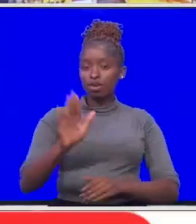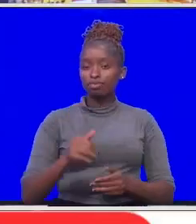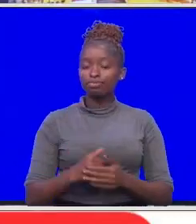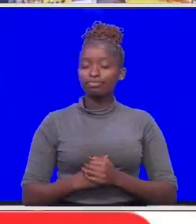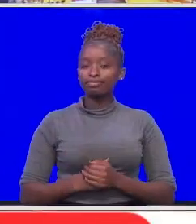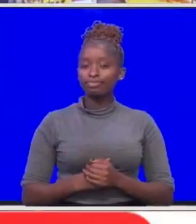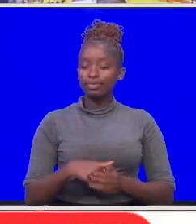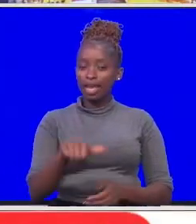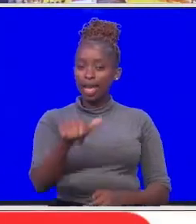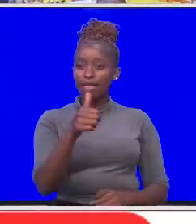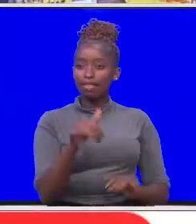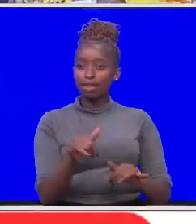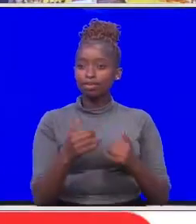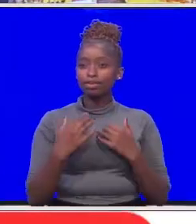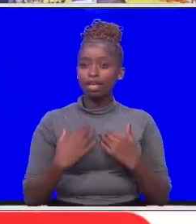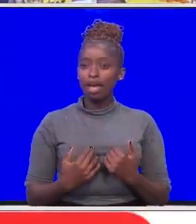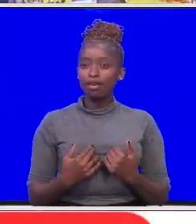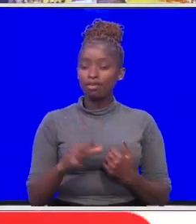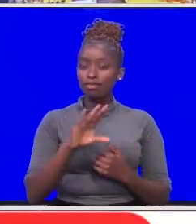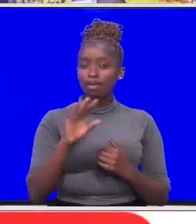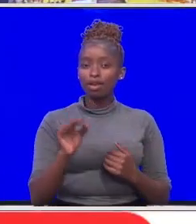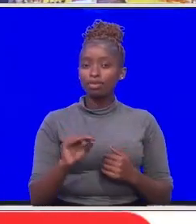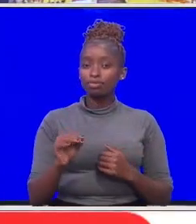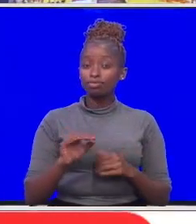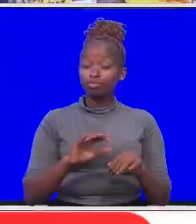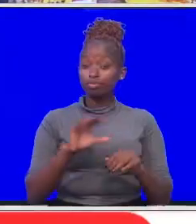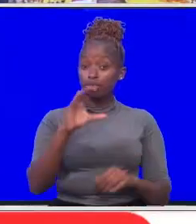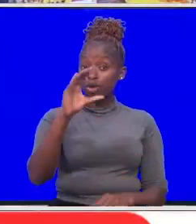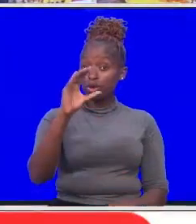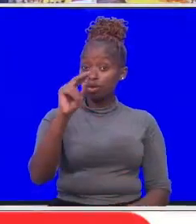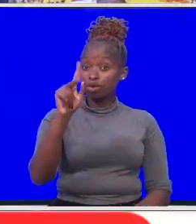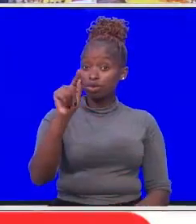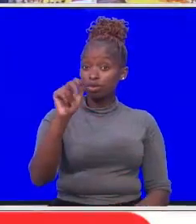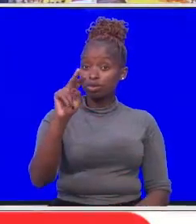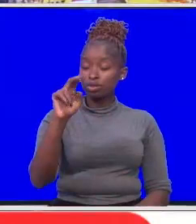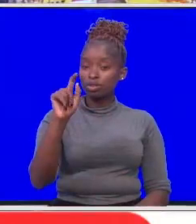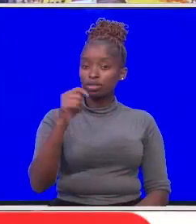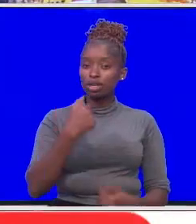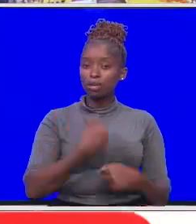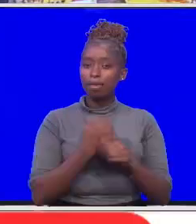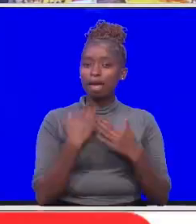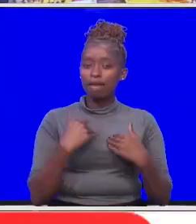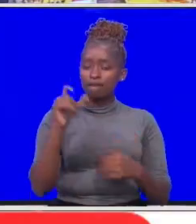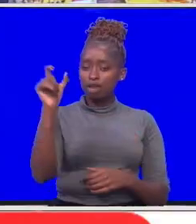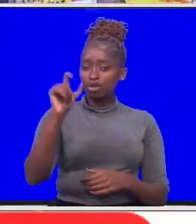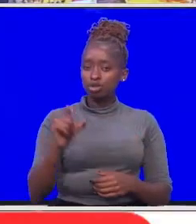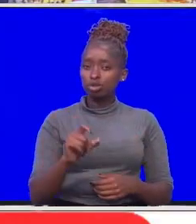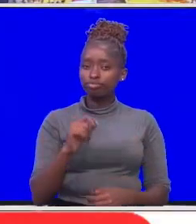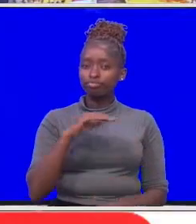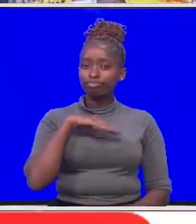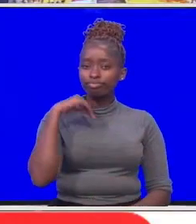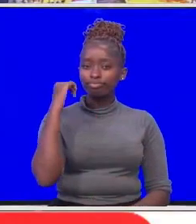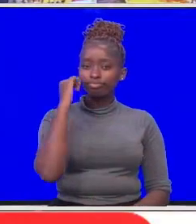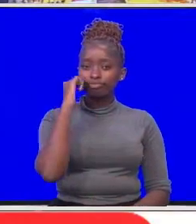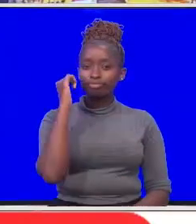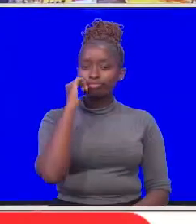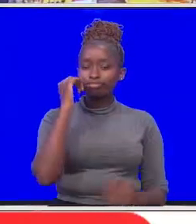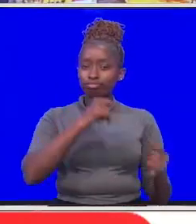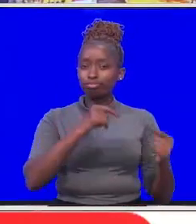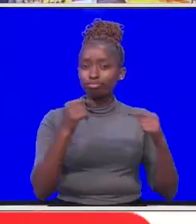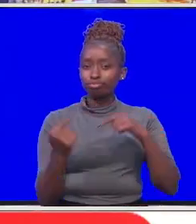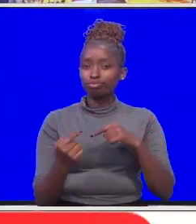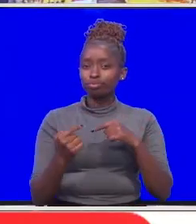the African continent has been painted negatively as a region of diseases, poverty, conflict, crisis, and